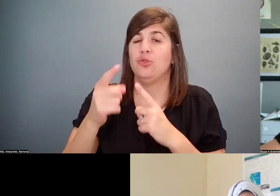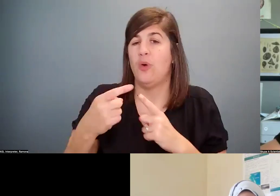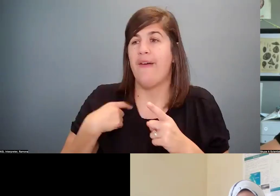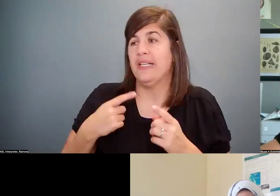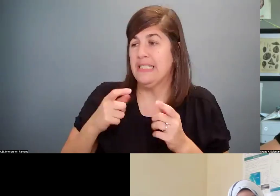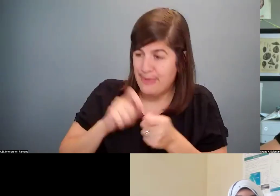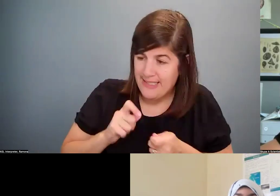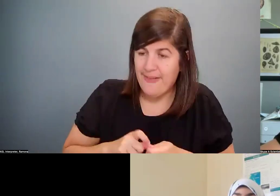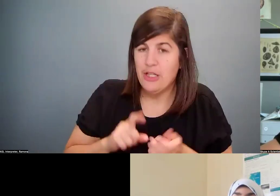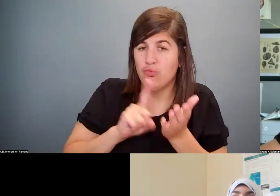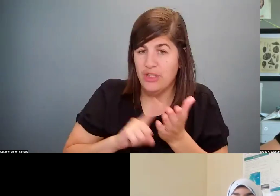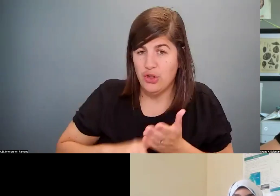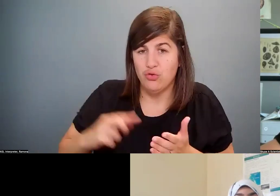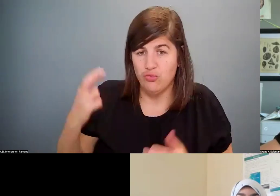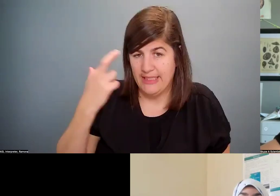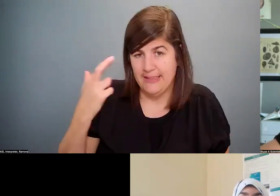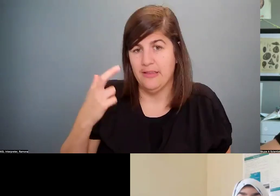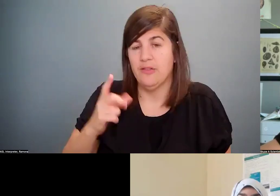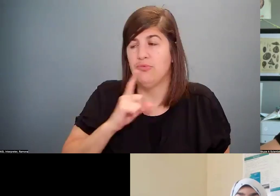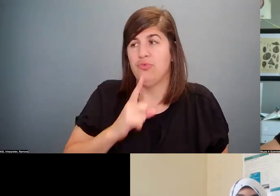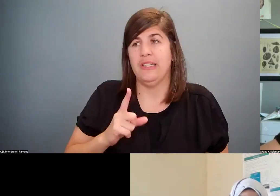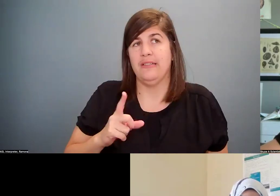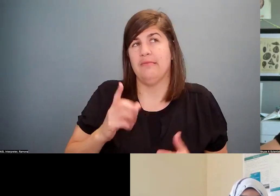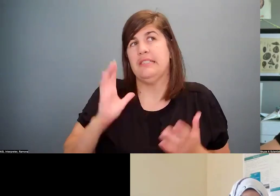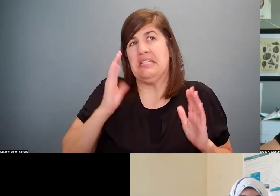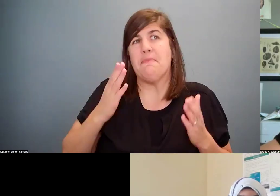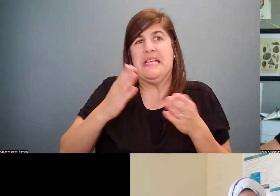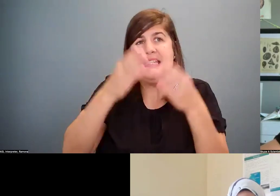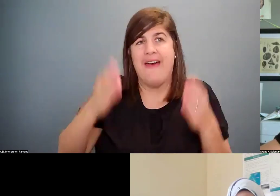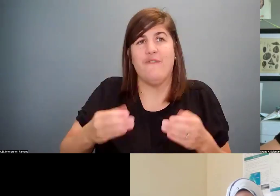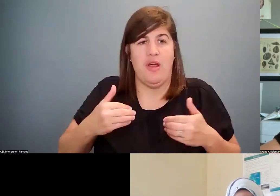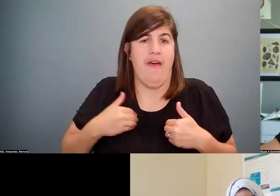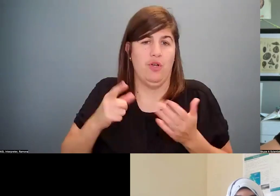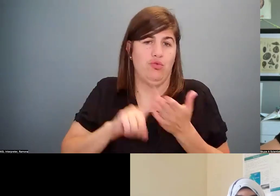reason for doing it, which there's almost never a research reason to touch a whale, just